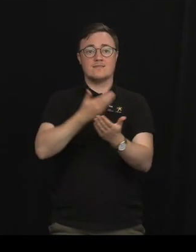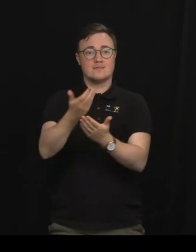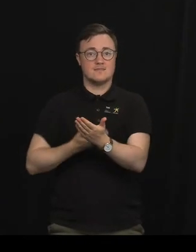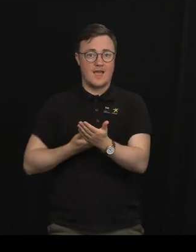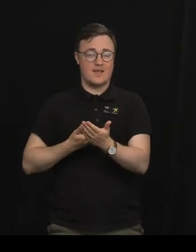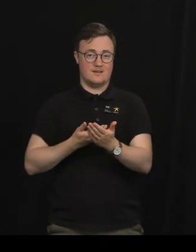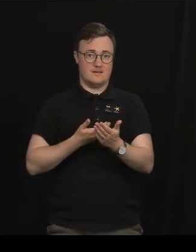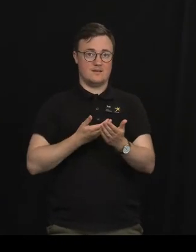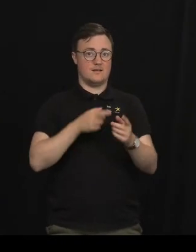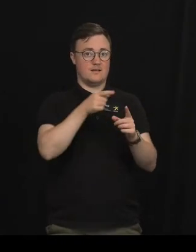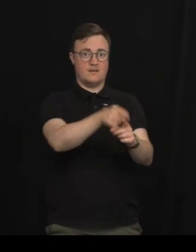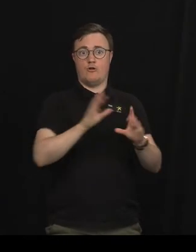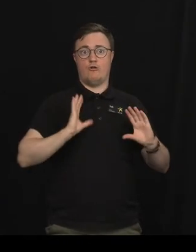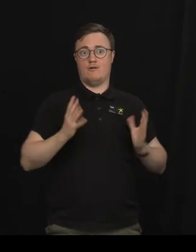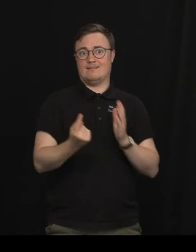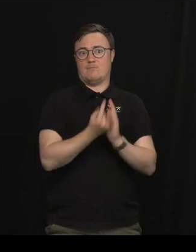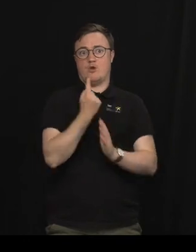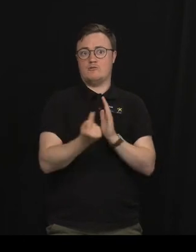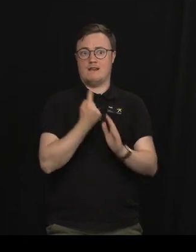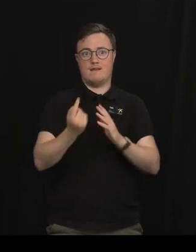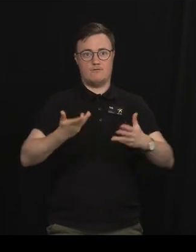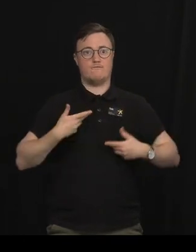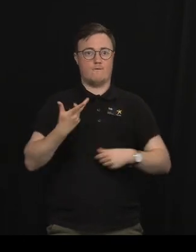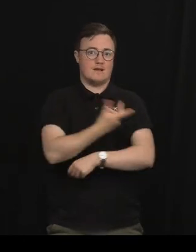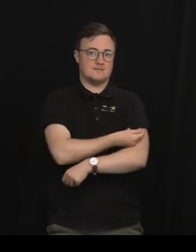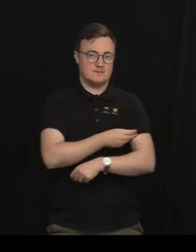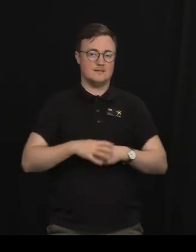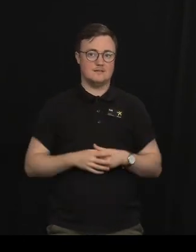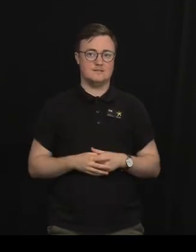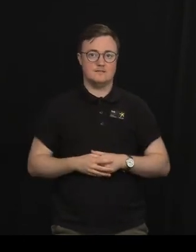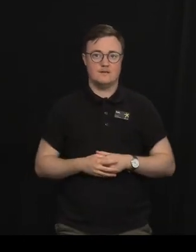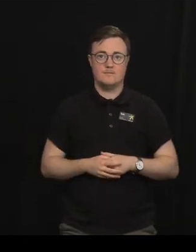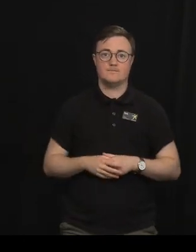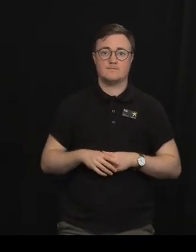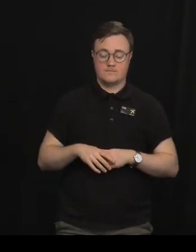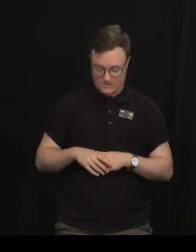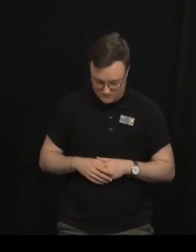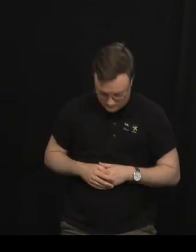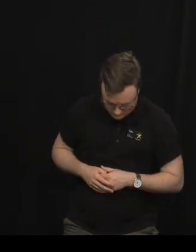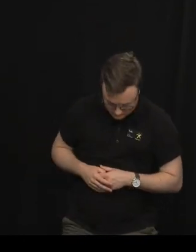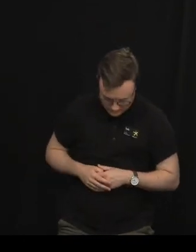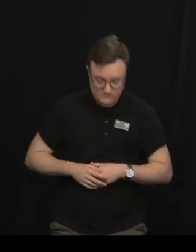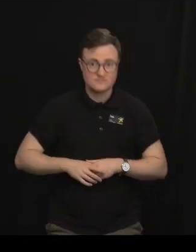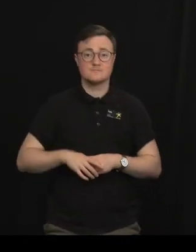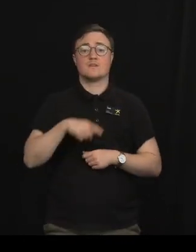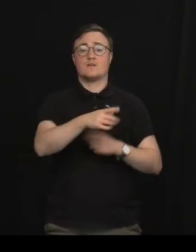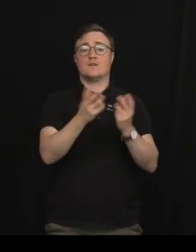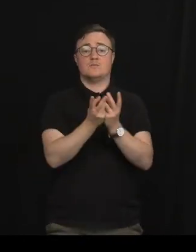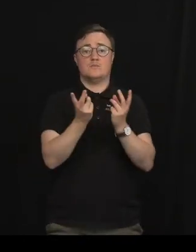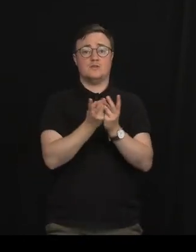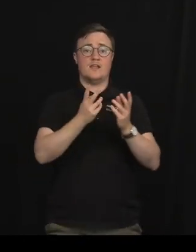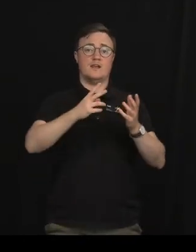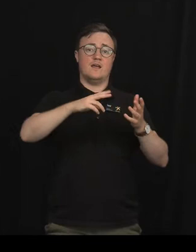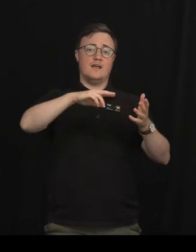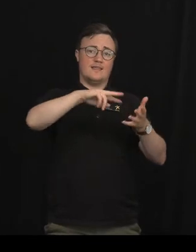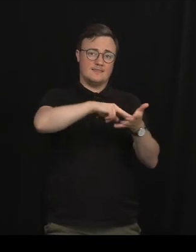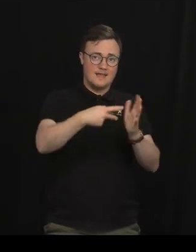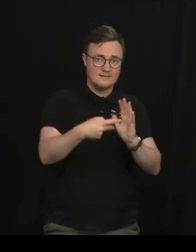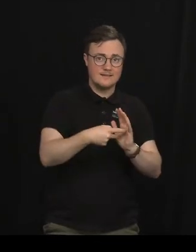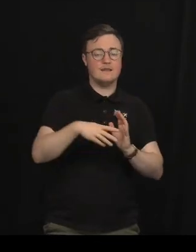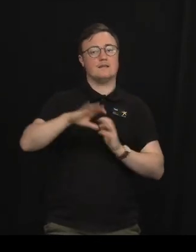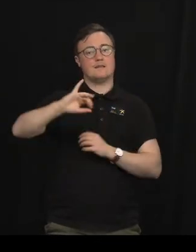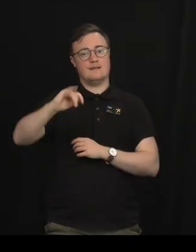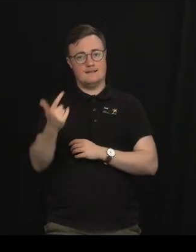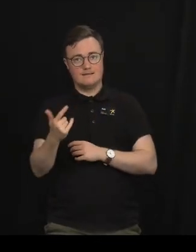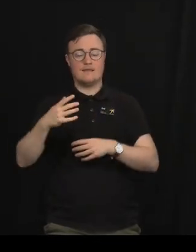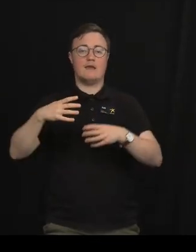is very important. And that means there's investment in vaccinology, clinical trial, and technology transfer, and working together. This is the thing